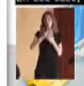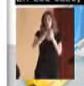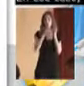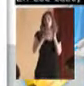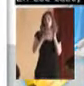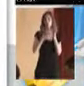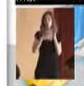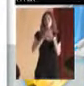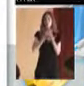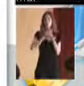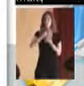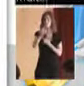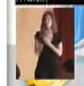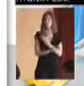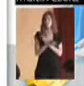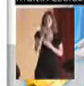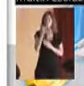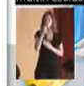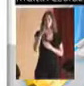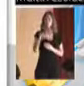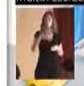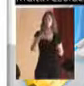We have used